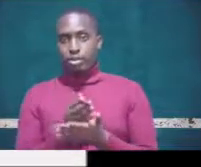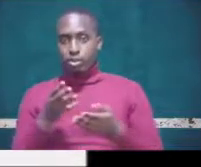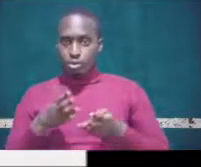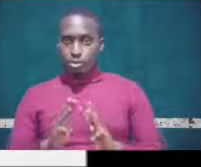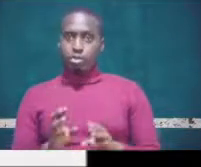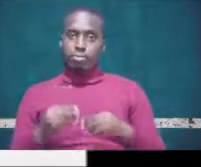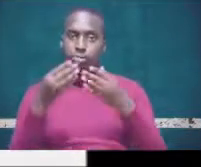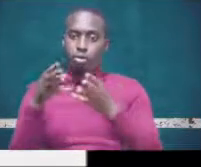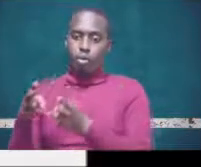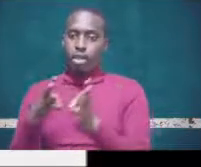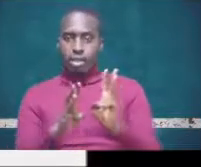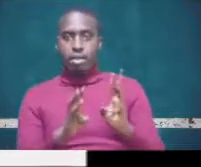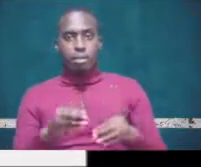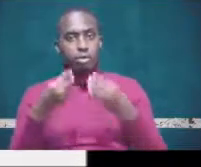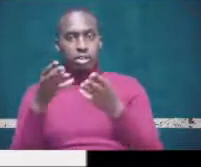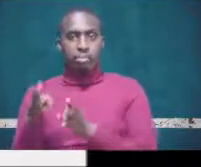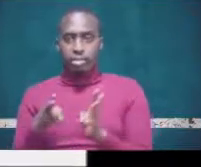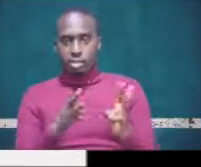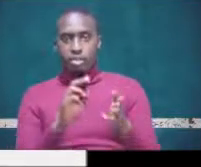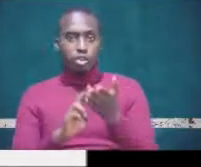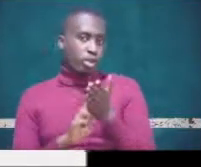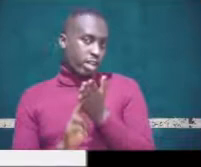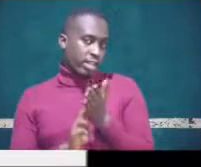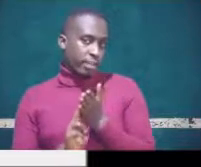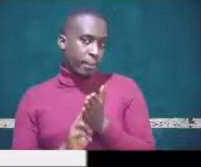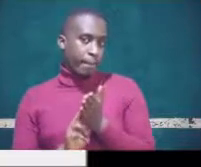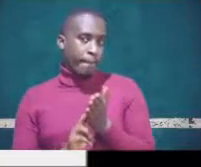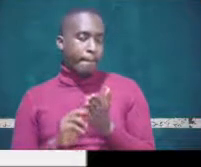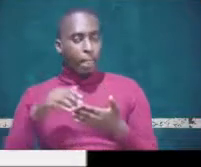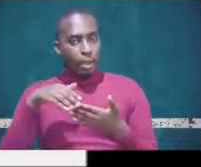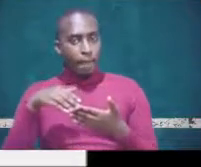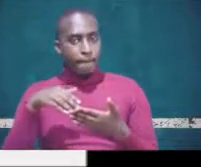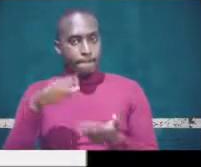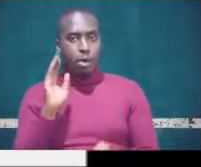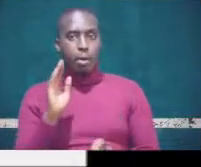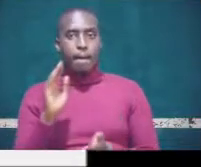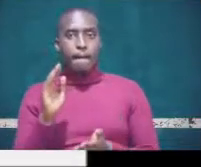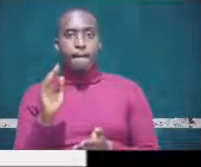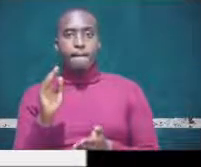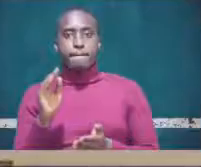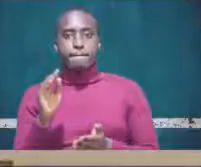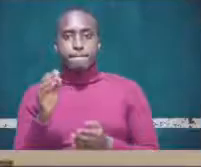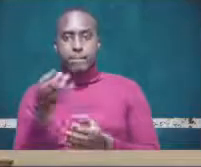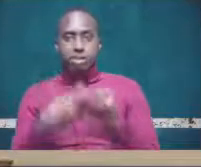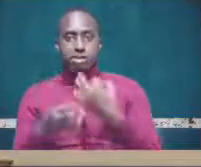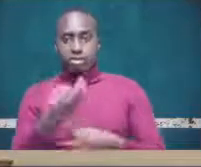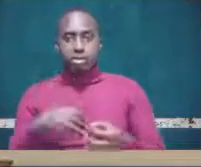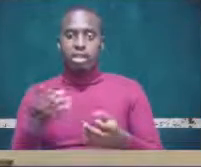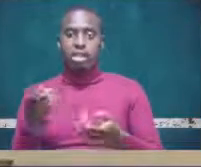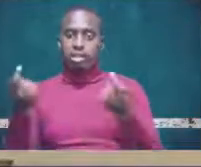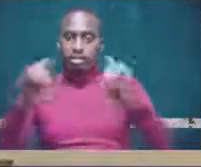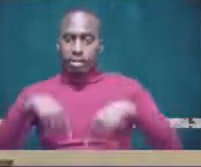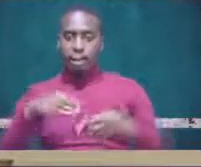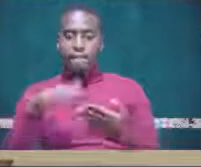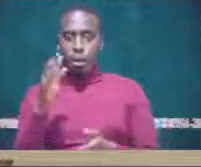production approach or production method that uses more machines. It concentrates, it employs